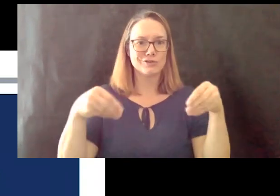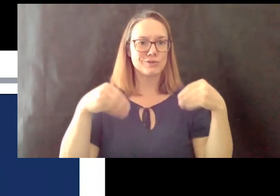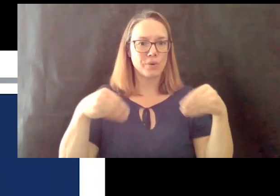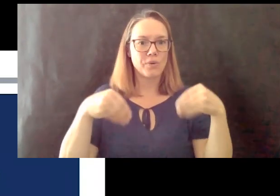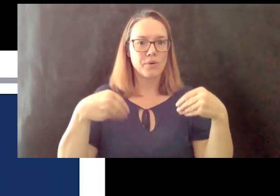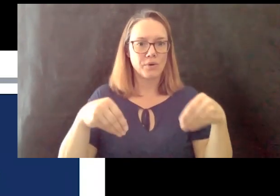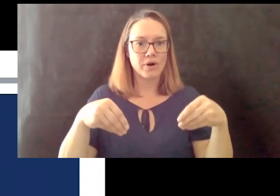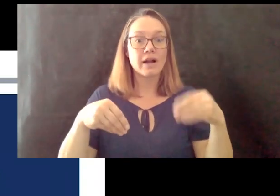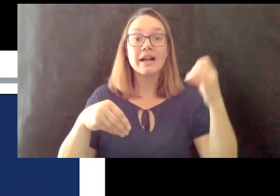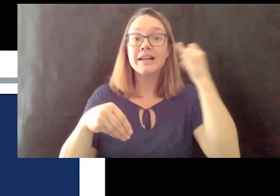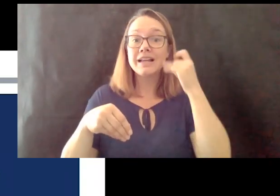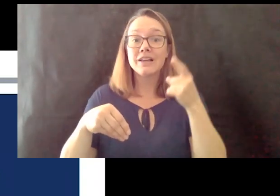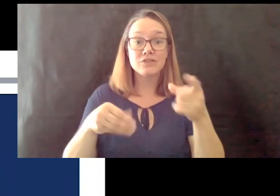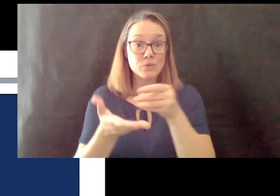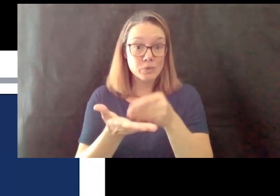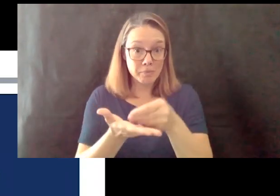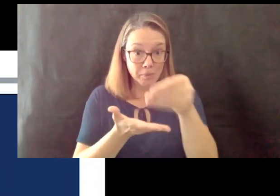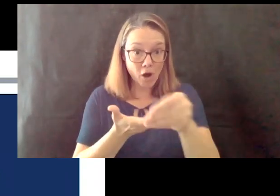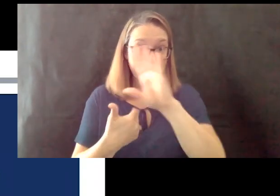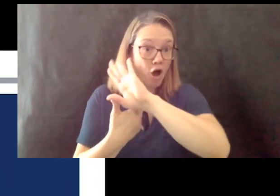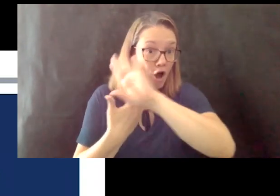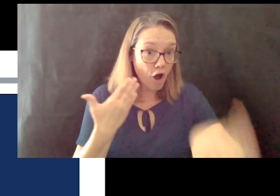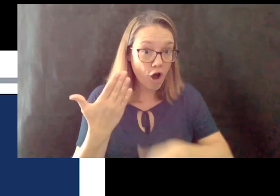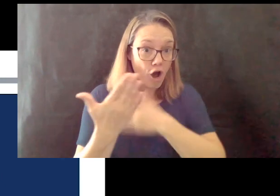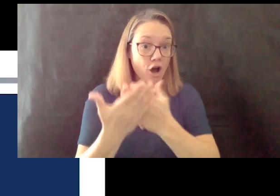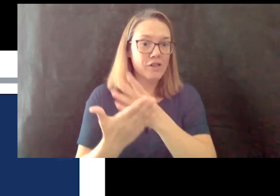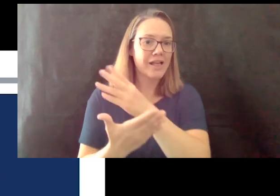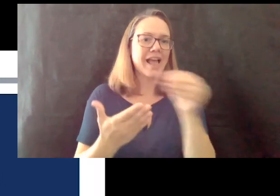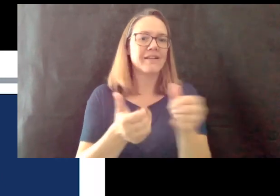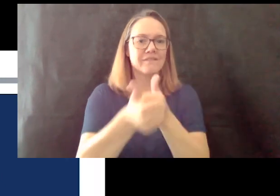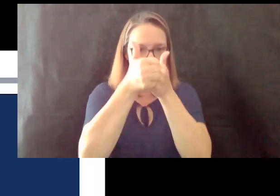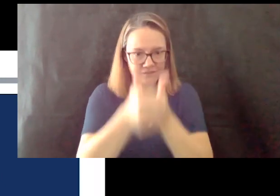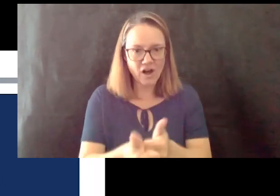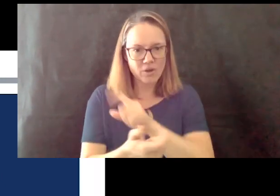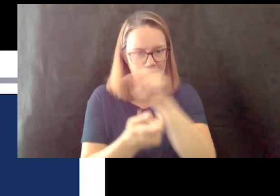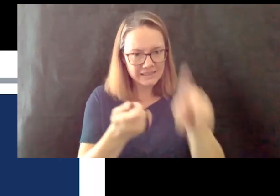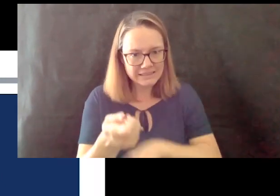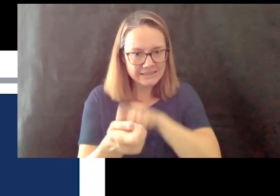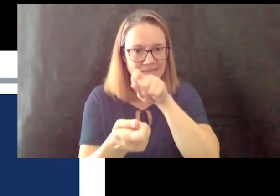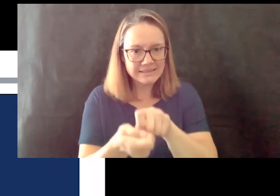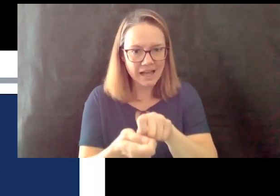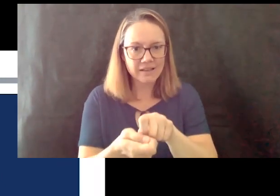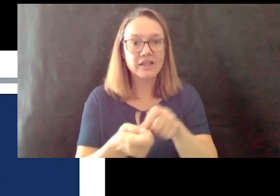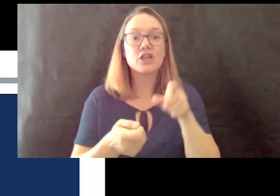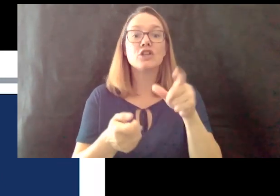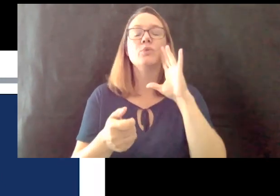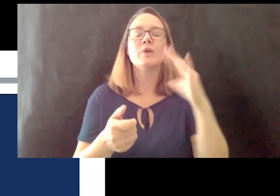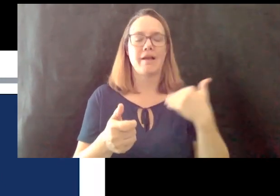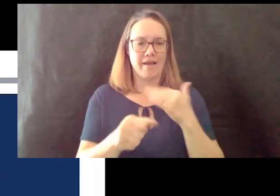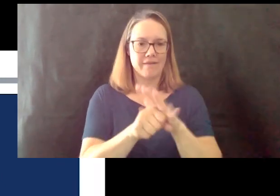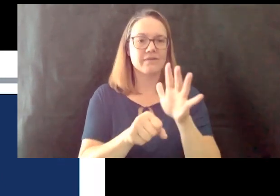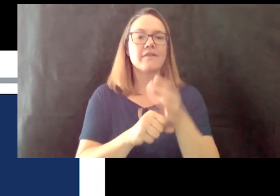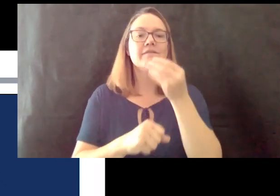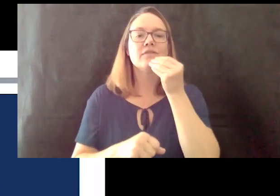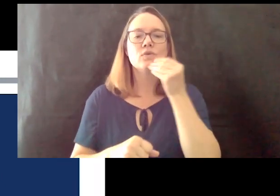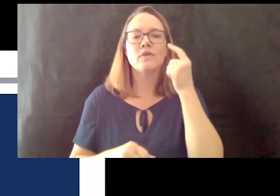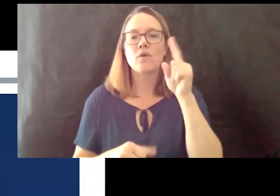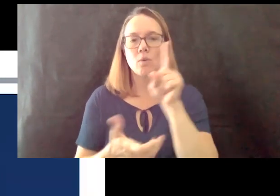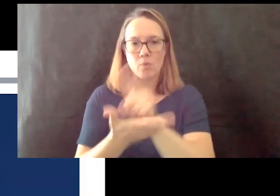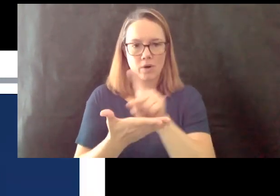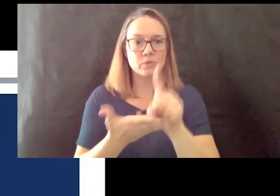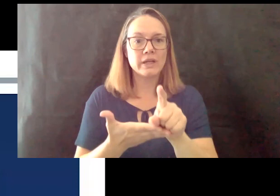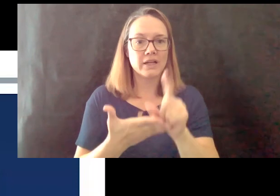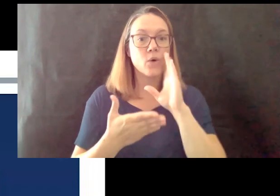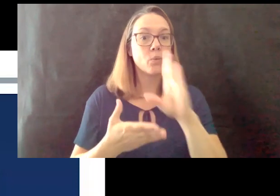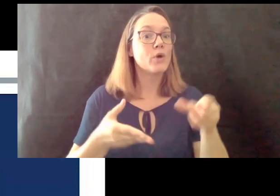And for the entire one-week menu, if you bought all the items on there and followed it exactly, you would have obviously enough food